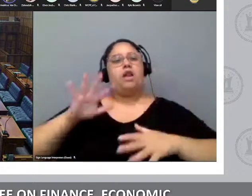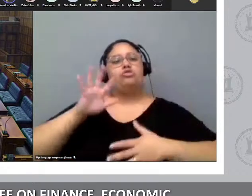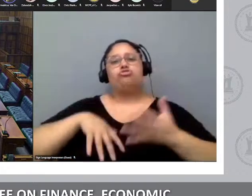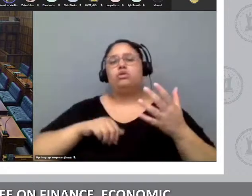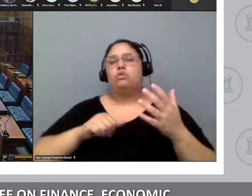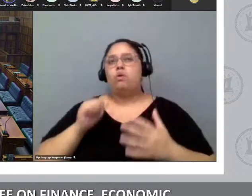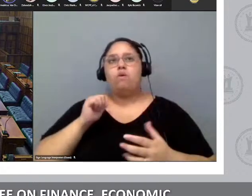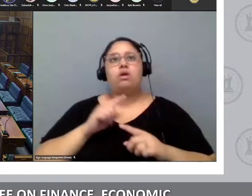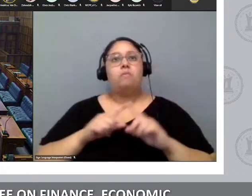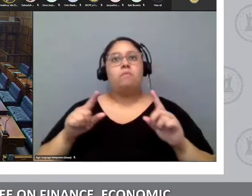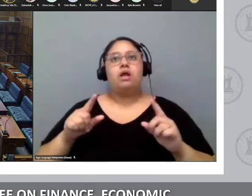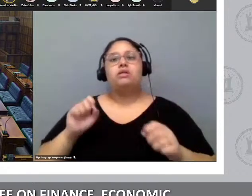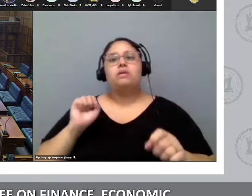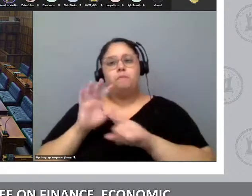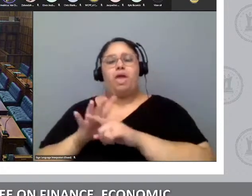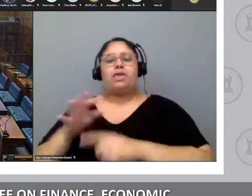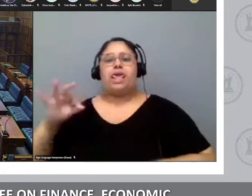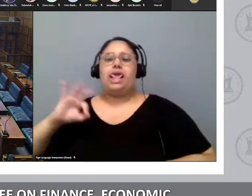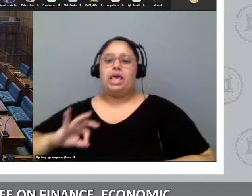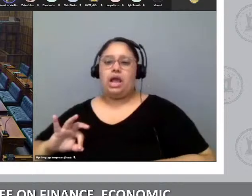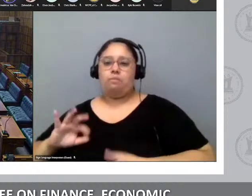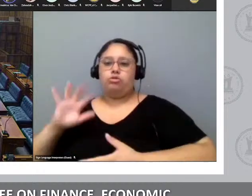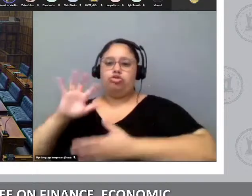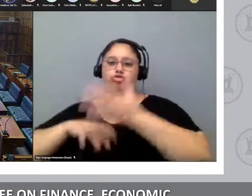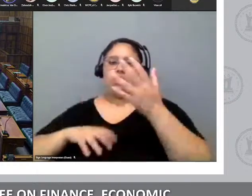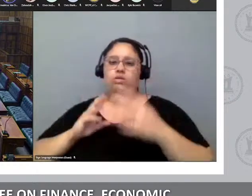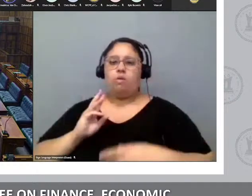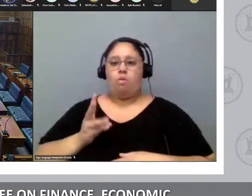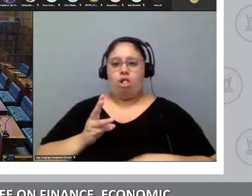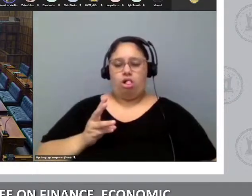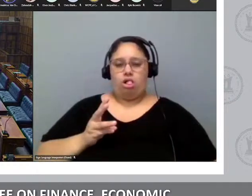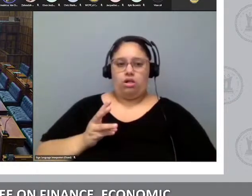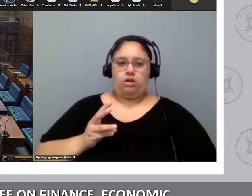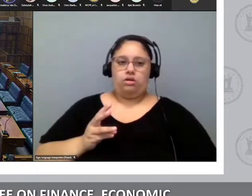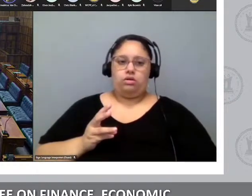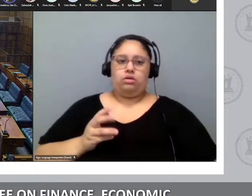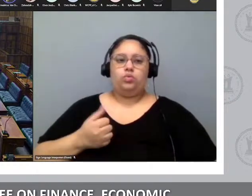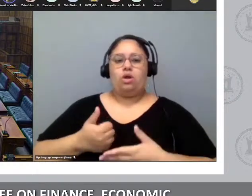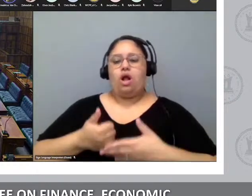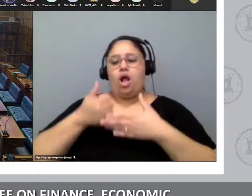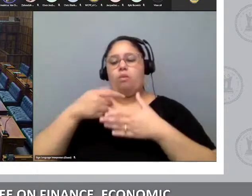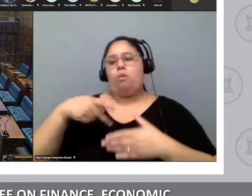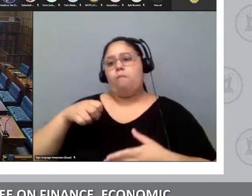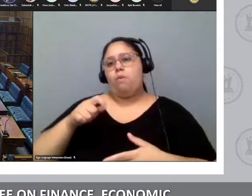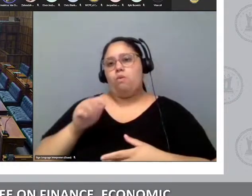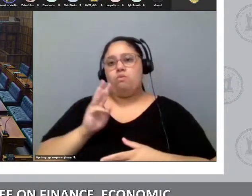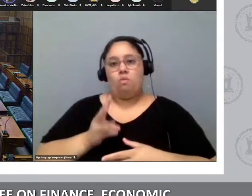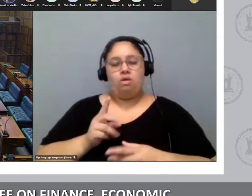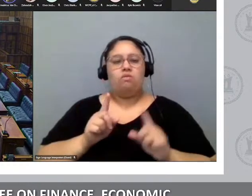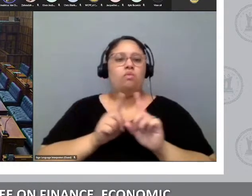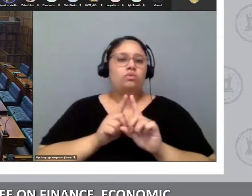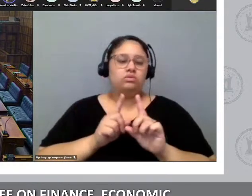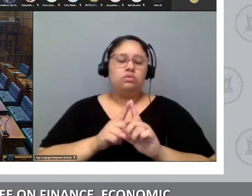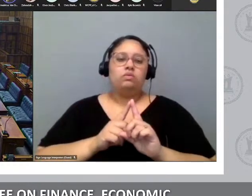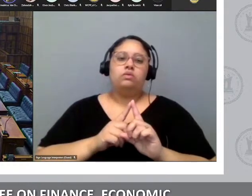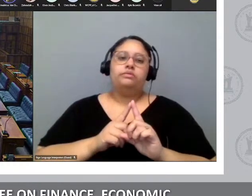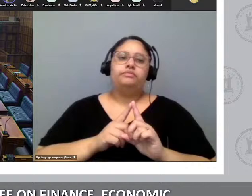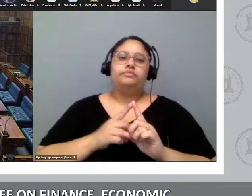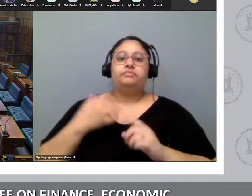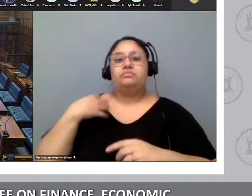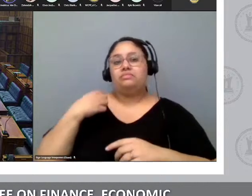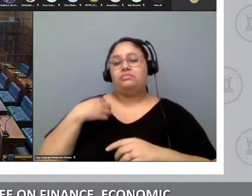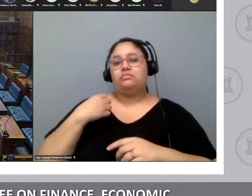first the income sheet by by by assisting the port U and obviously as the